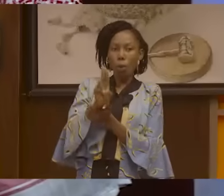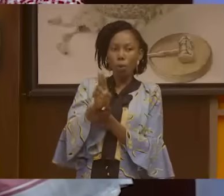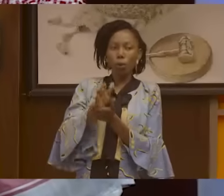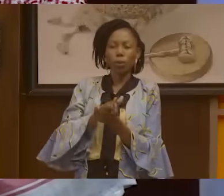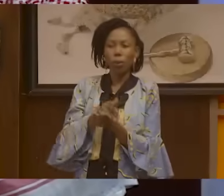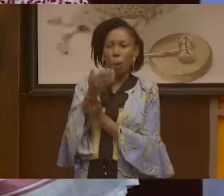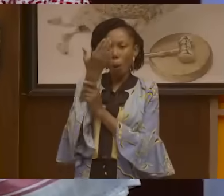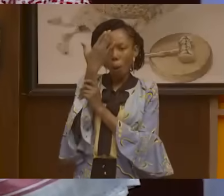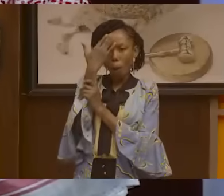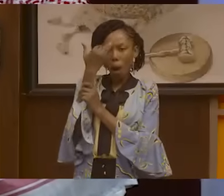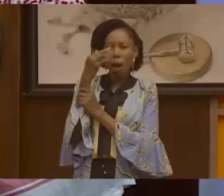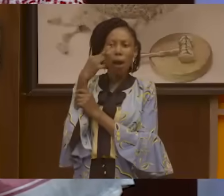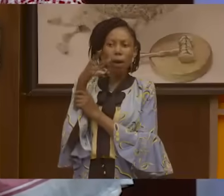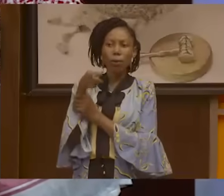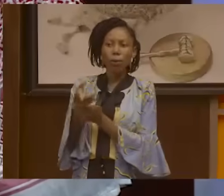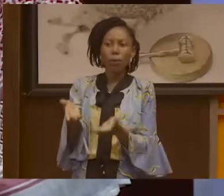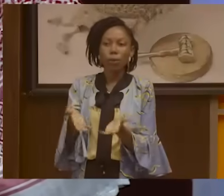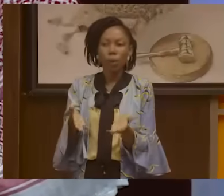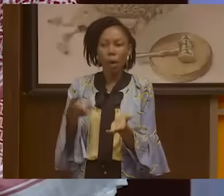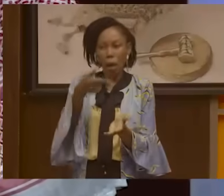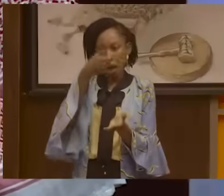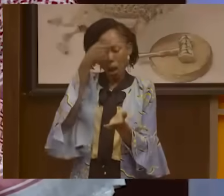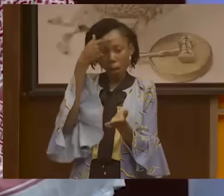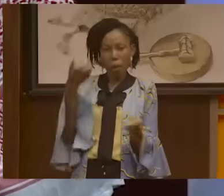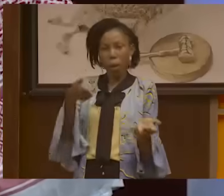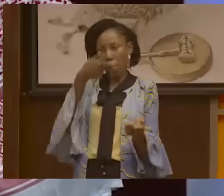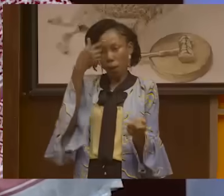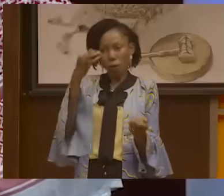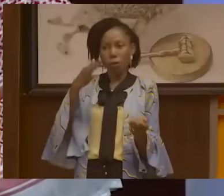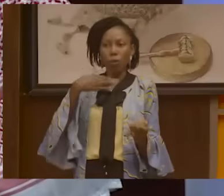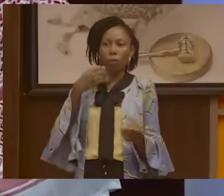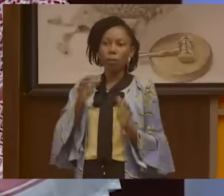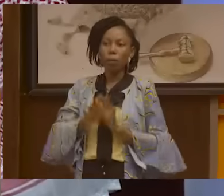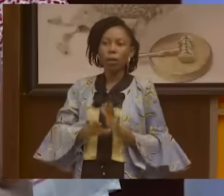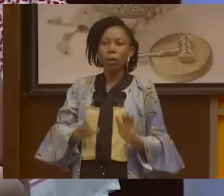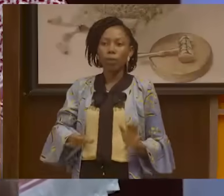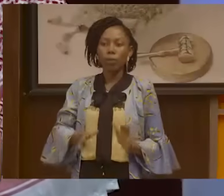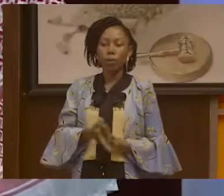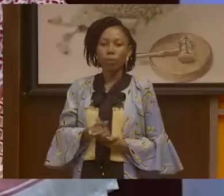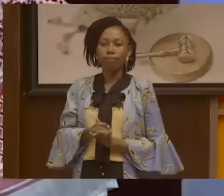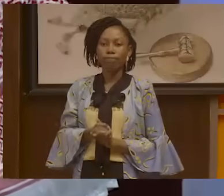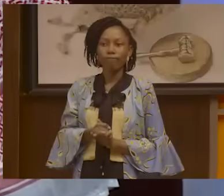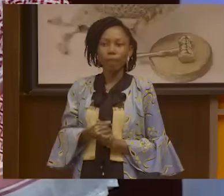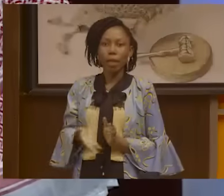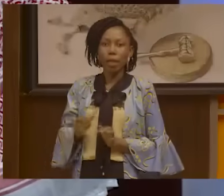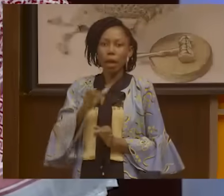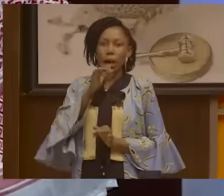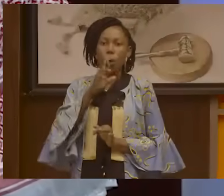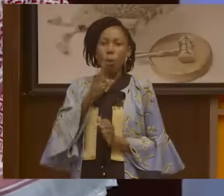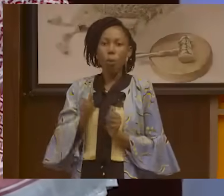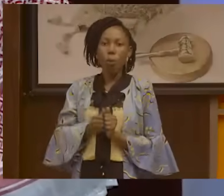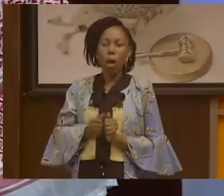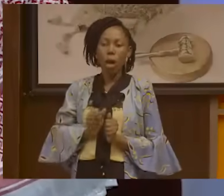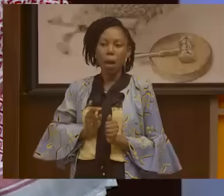Good evening. Why are you here? I'm here because of my kids. Because they've been with me ever since